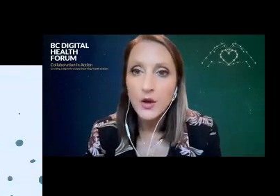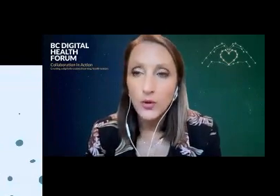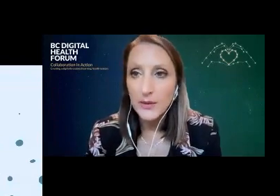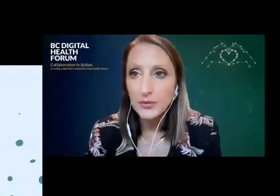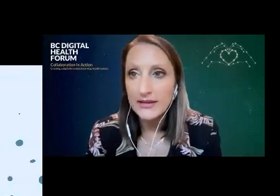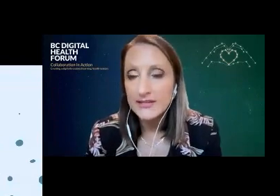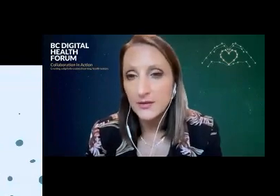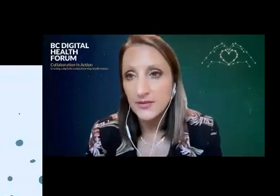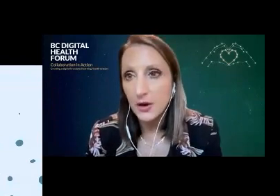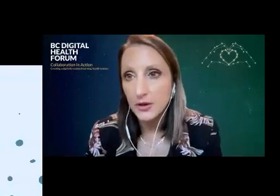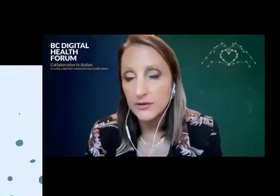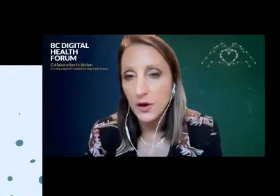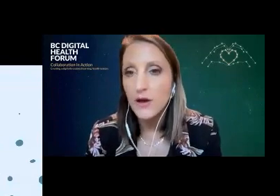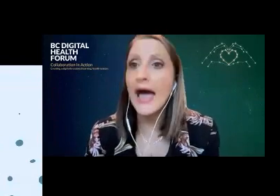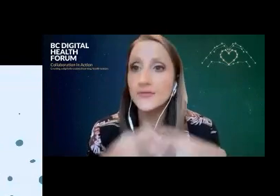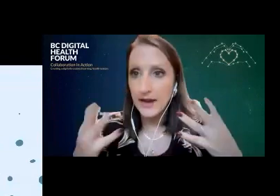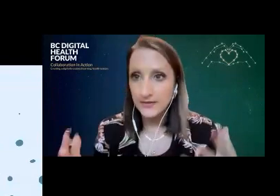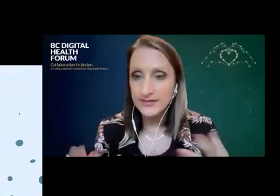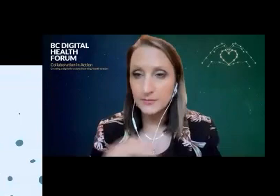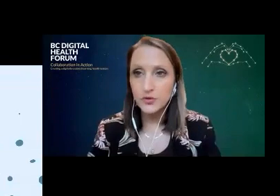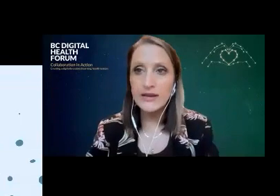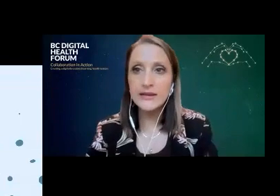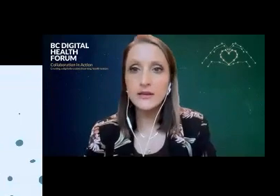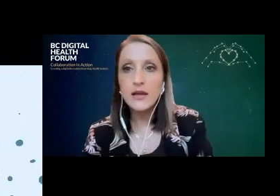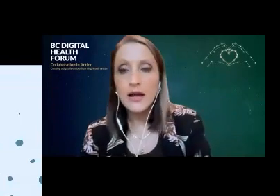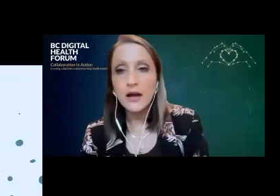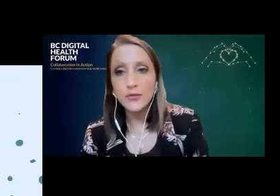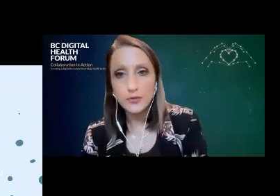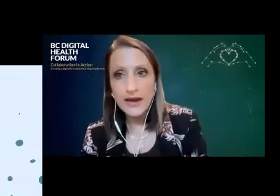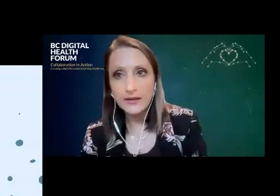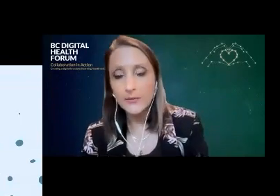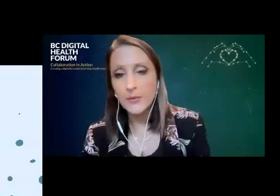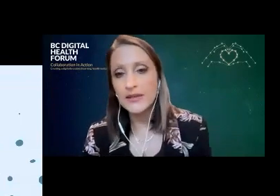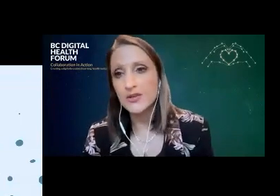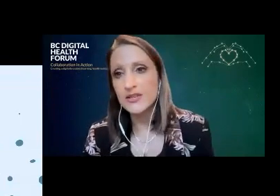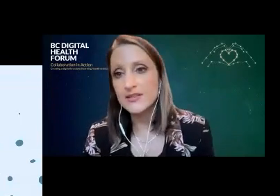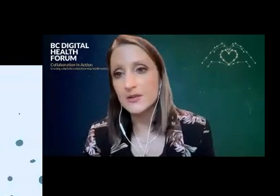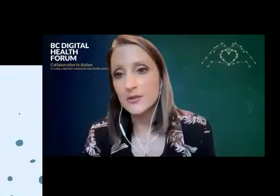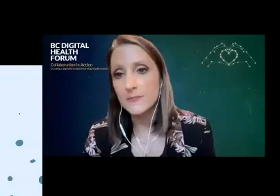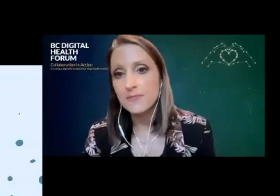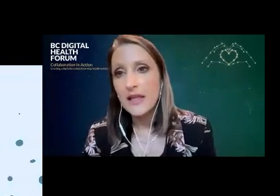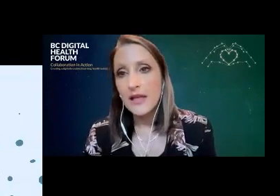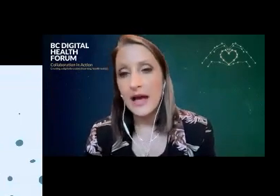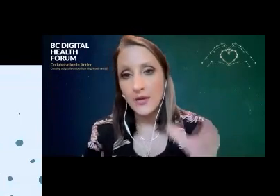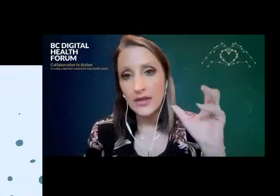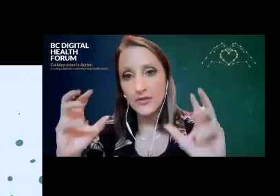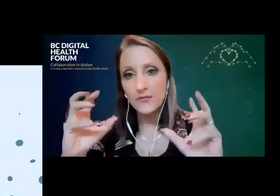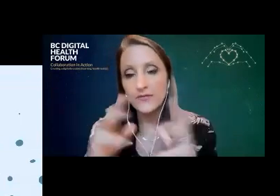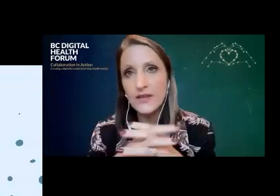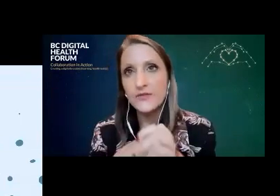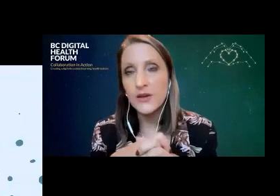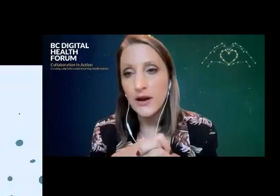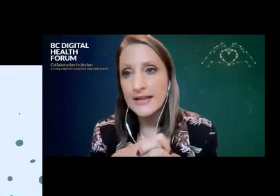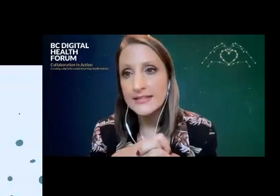Lab, where they placed the VR unit on after having some training through Natalie, my PhD student. In